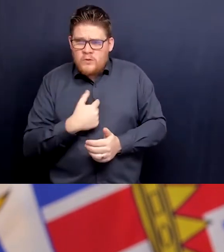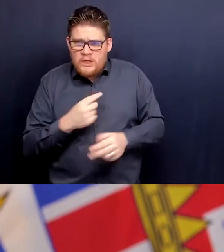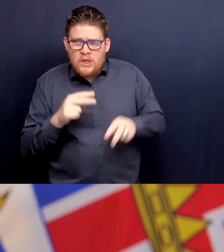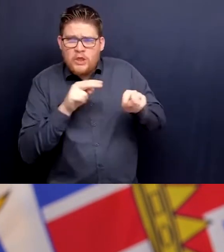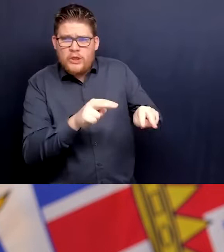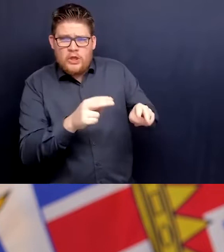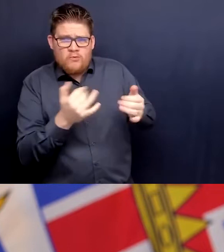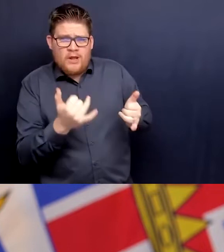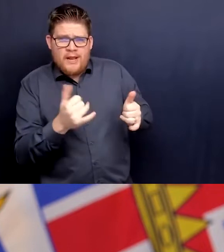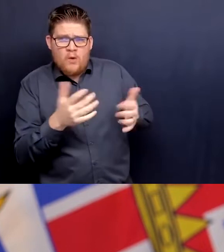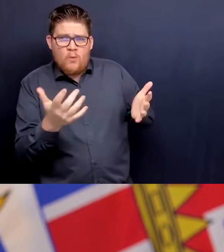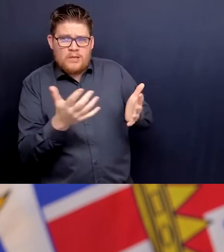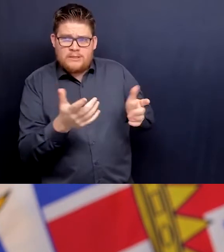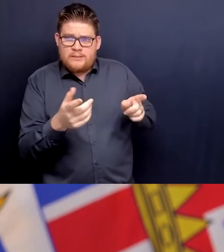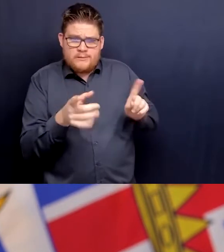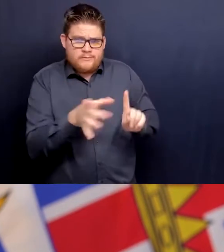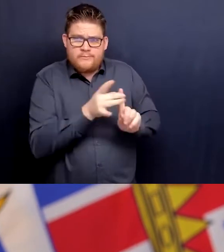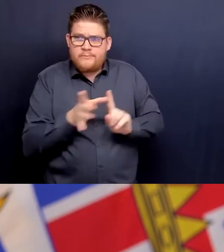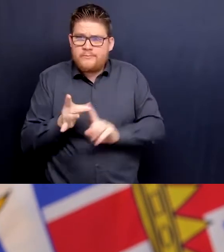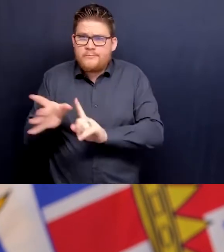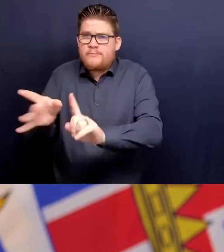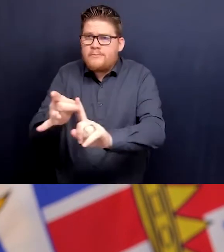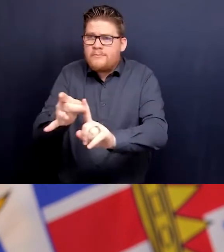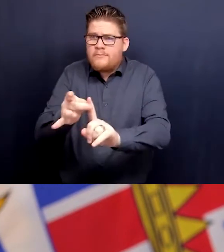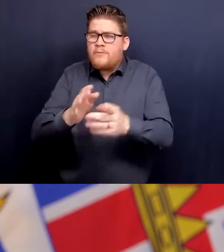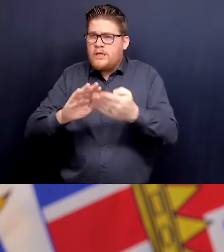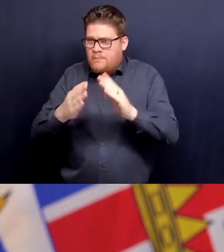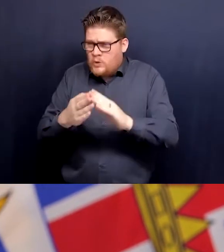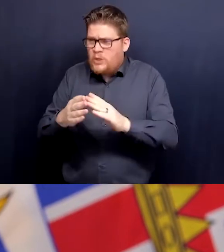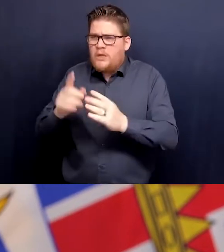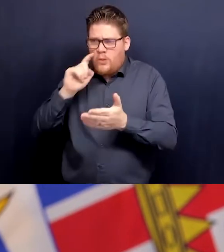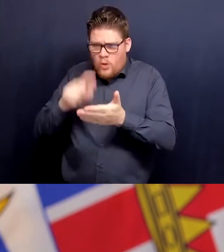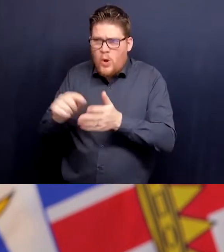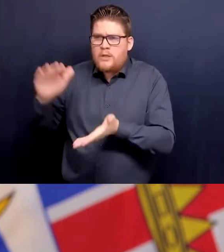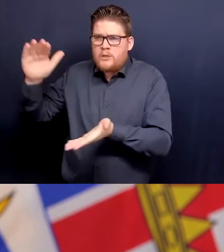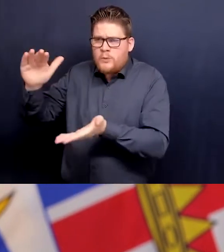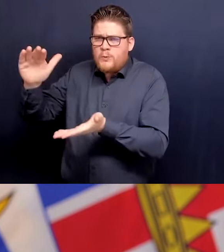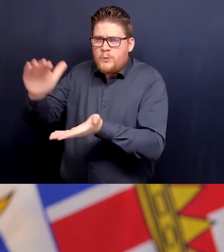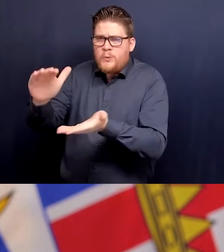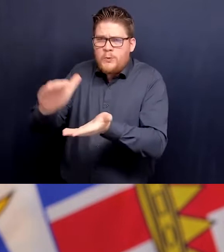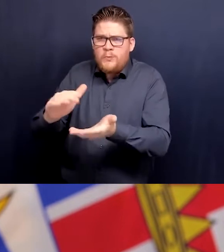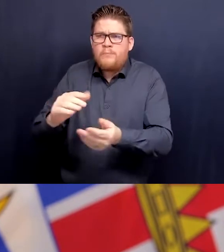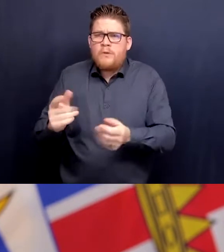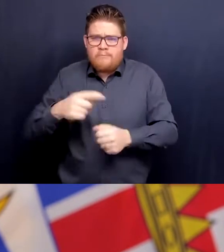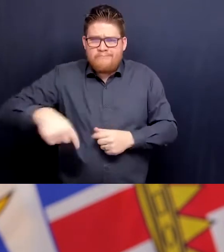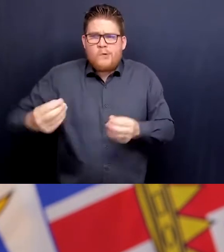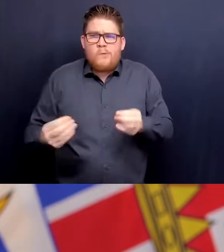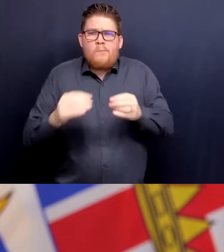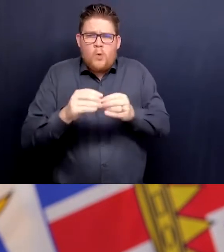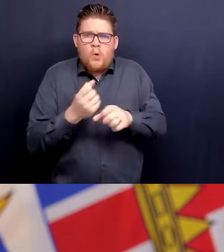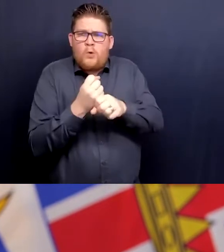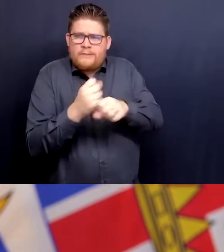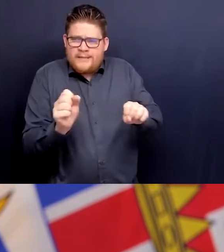transmission across our communities. And as that goes down, we're all a little safer. And those environments where we were